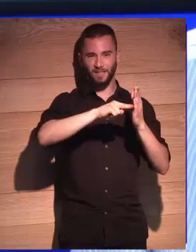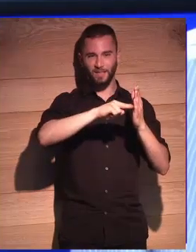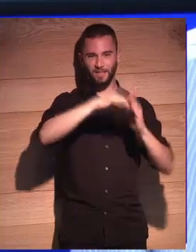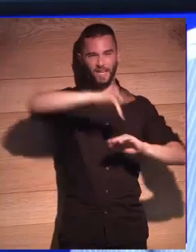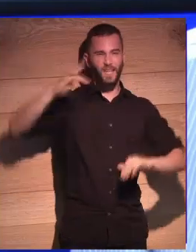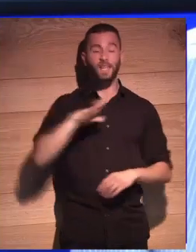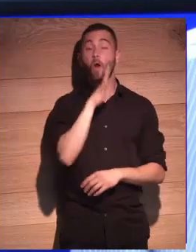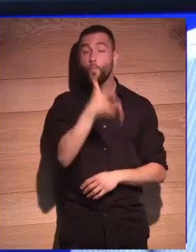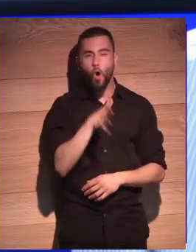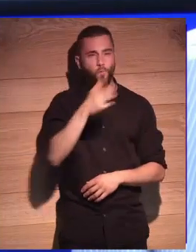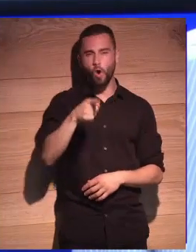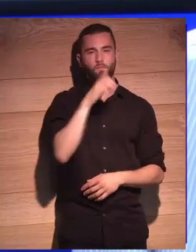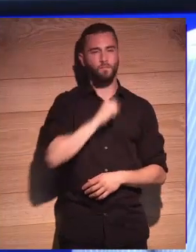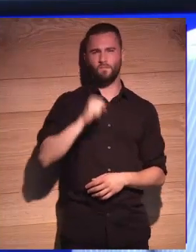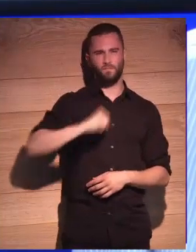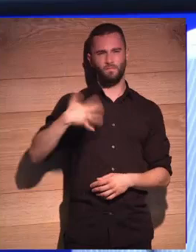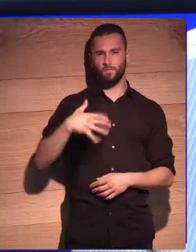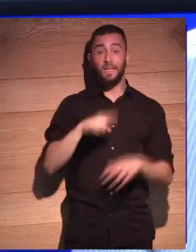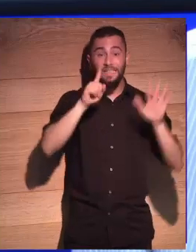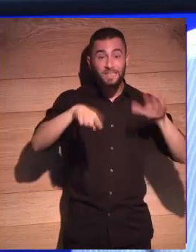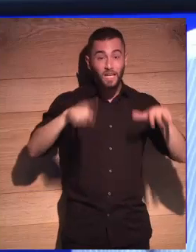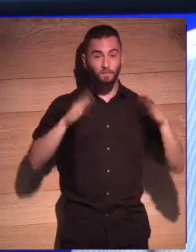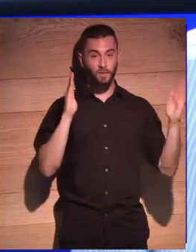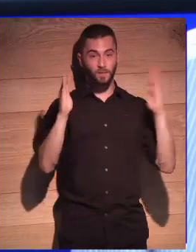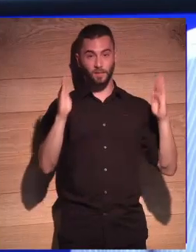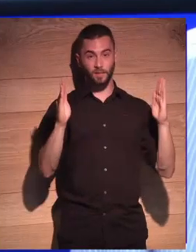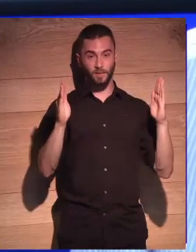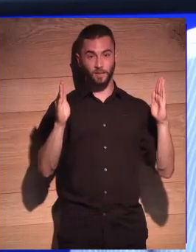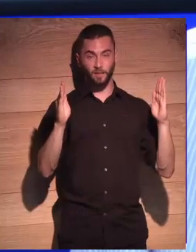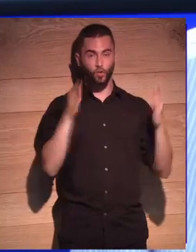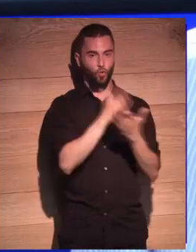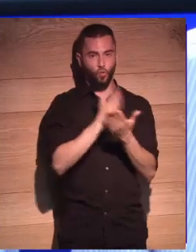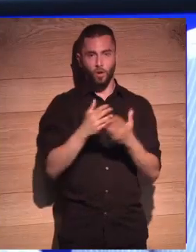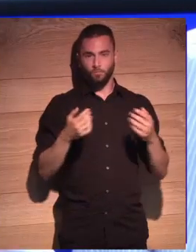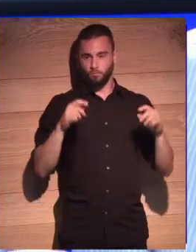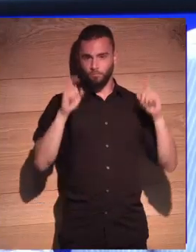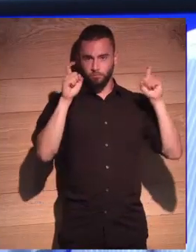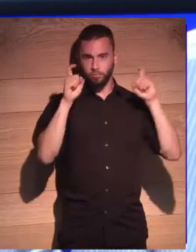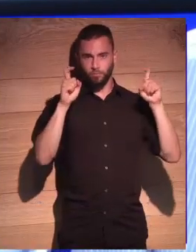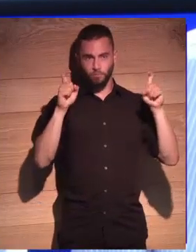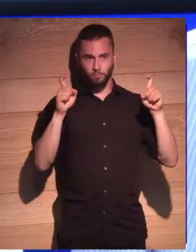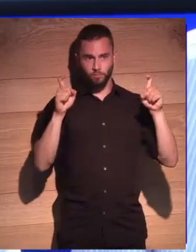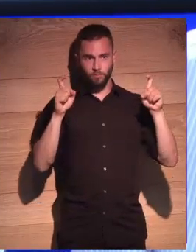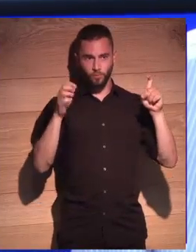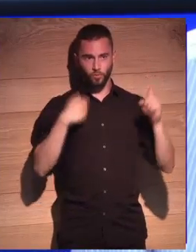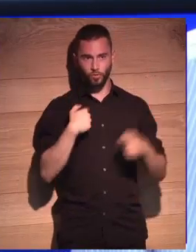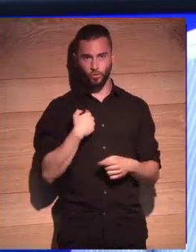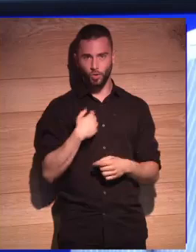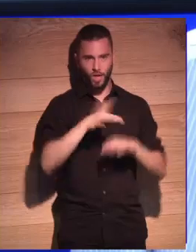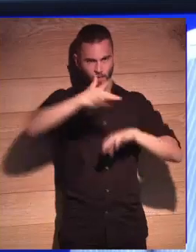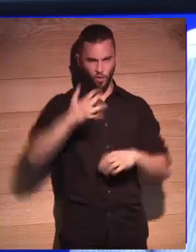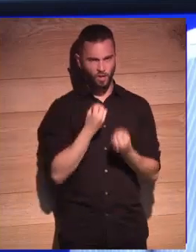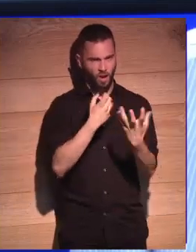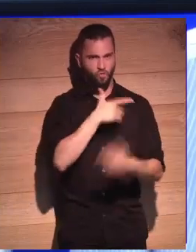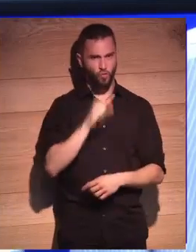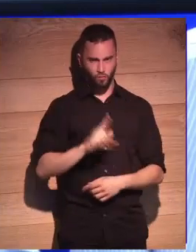They're amazing. Their project, in just 6 months, they're already delivering courses.